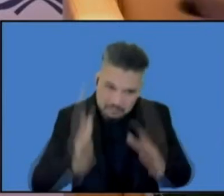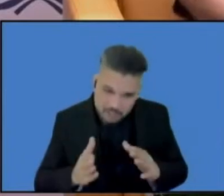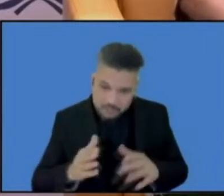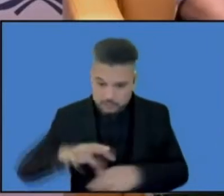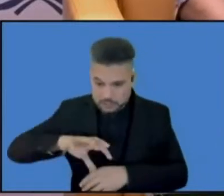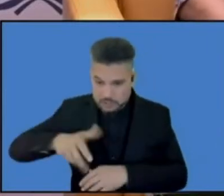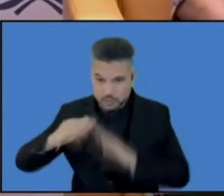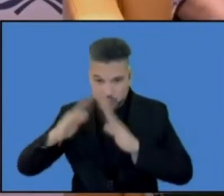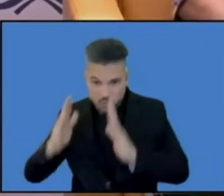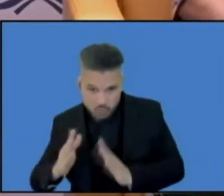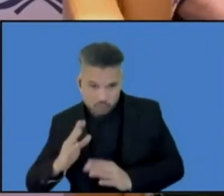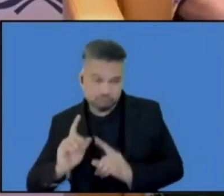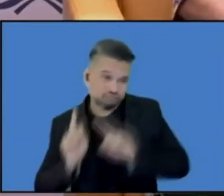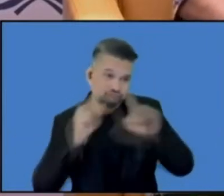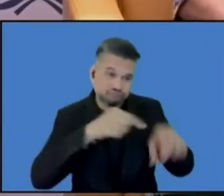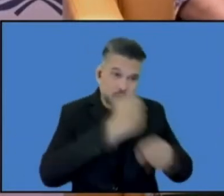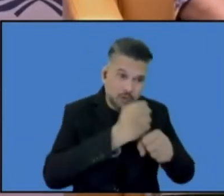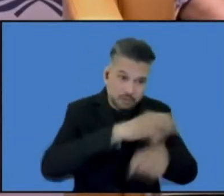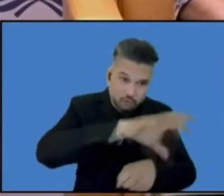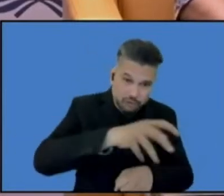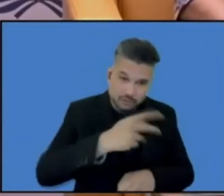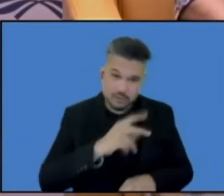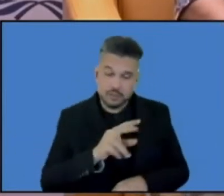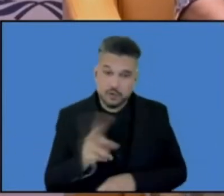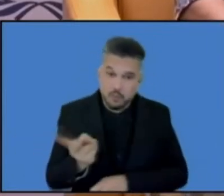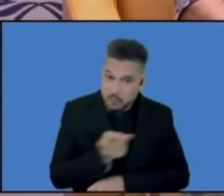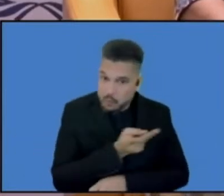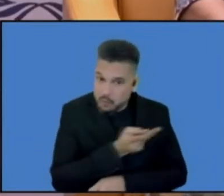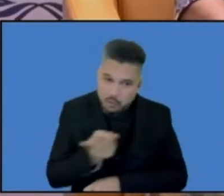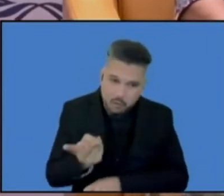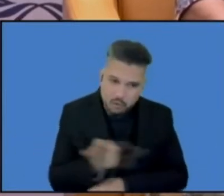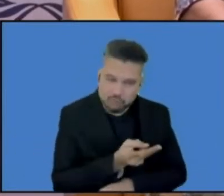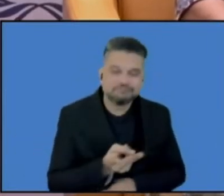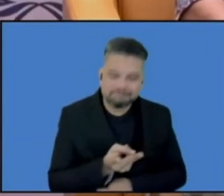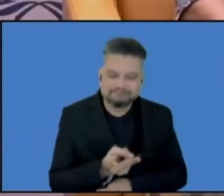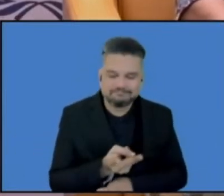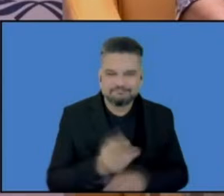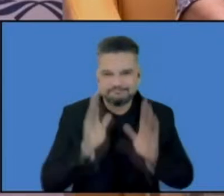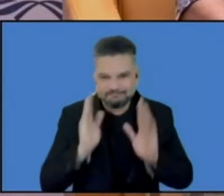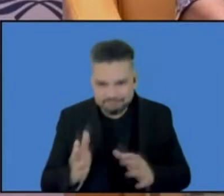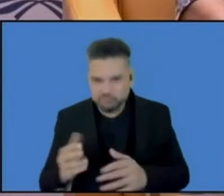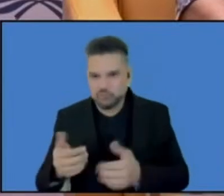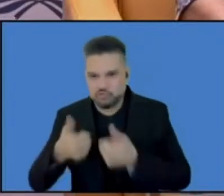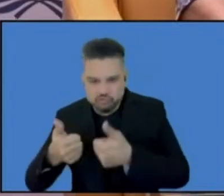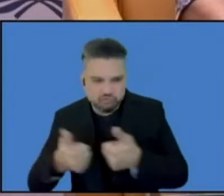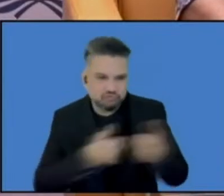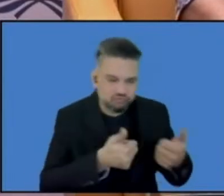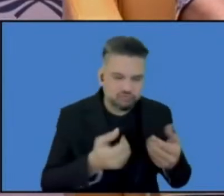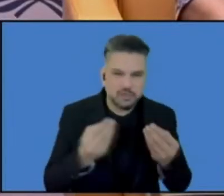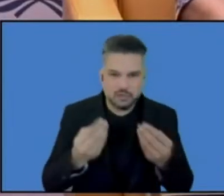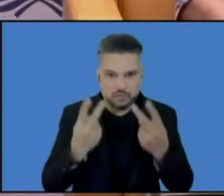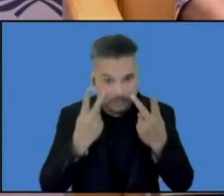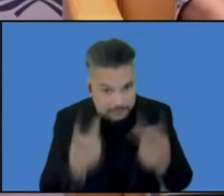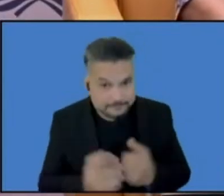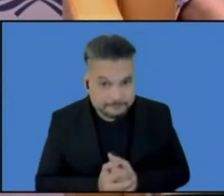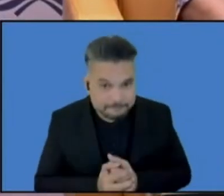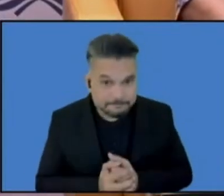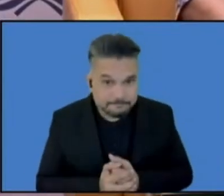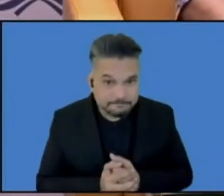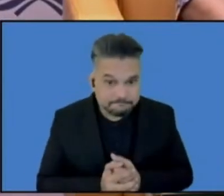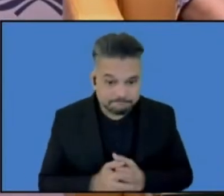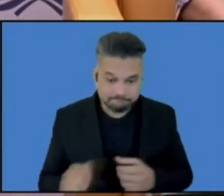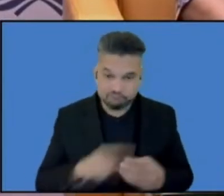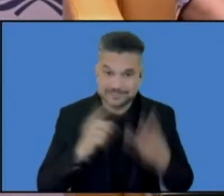continue supporting migrants in hardship. For this third round table, it's neither